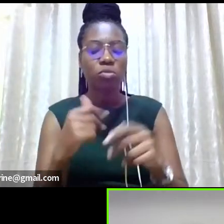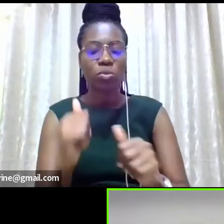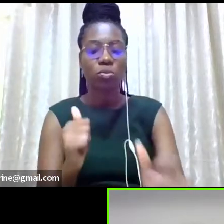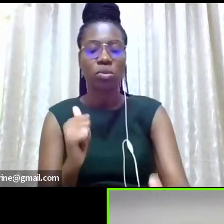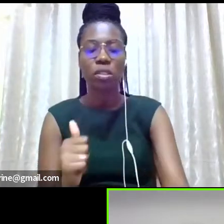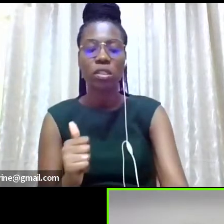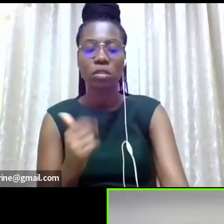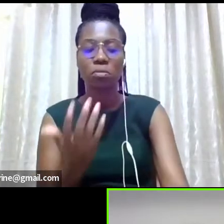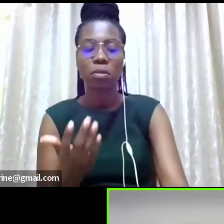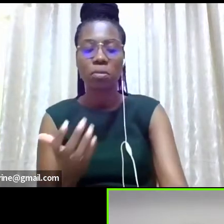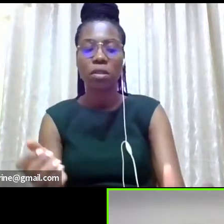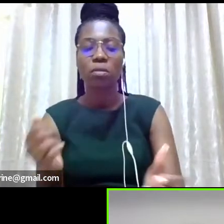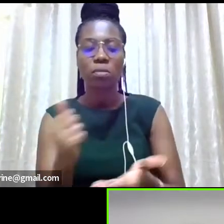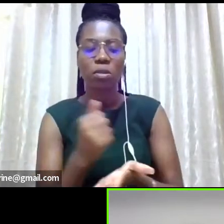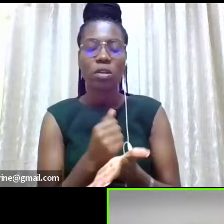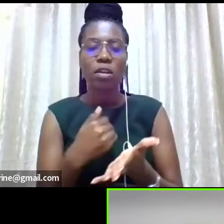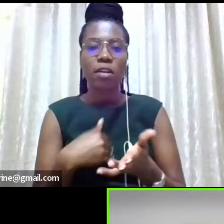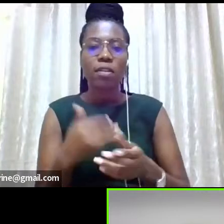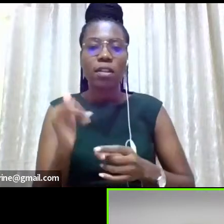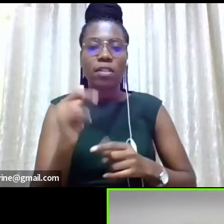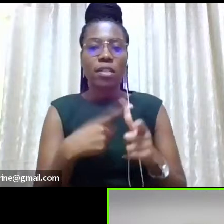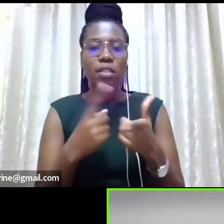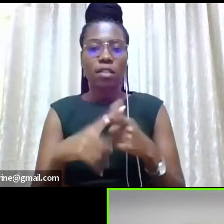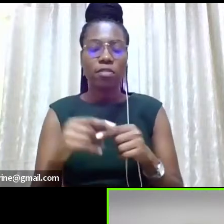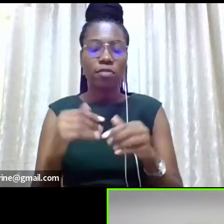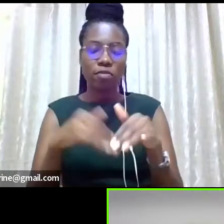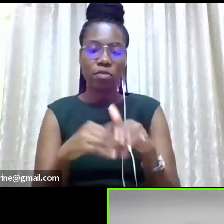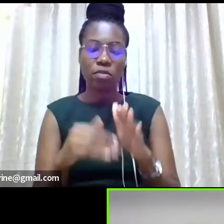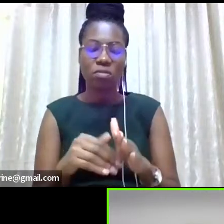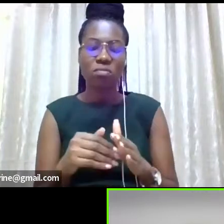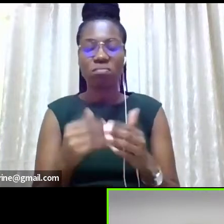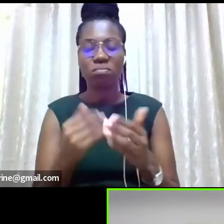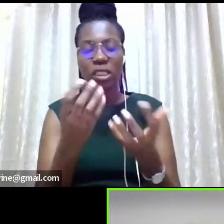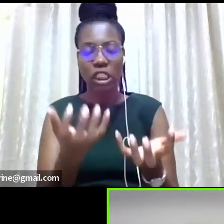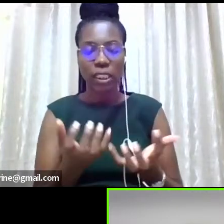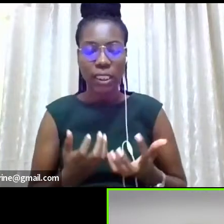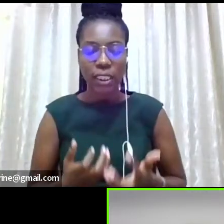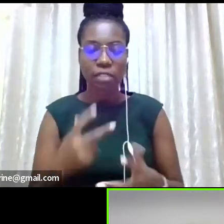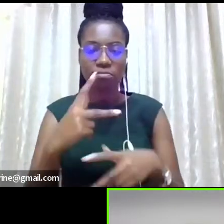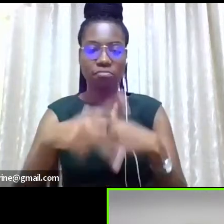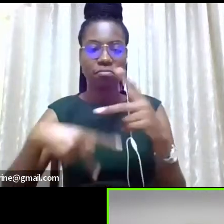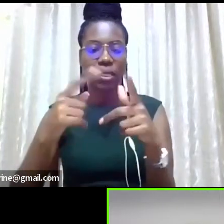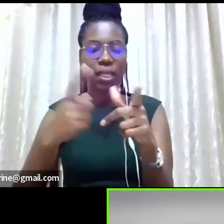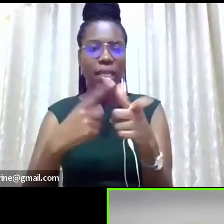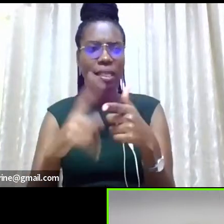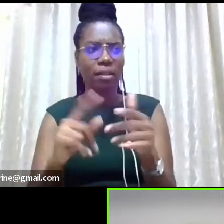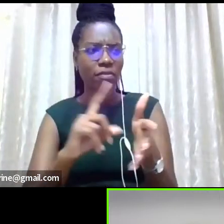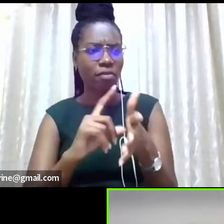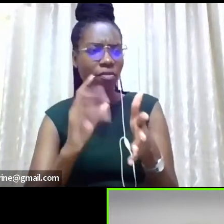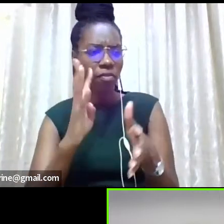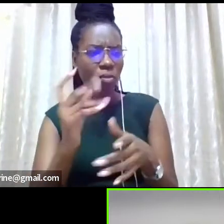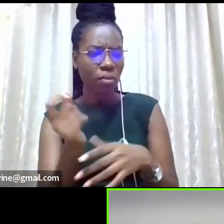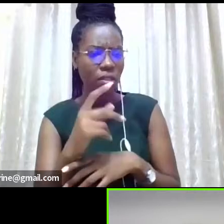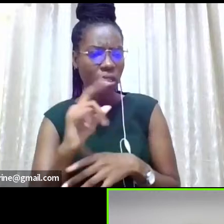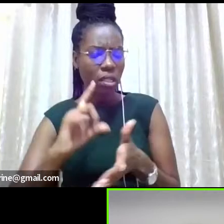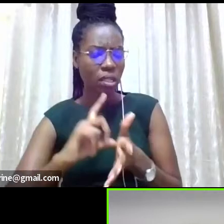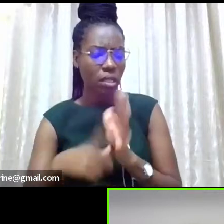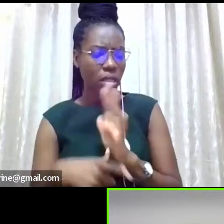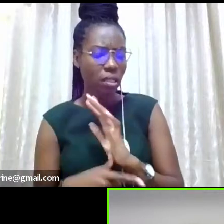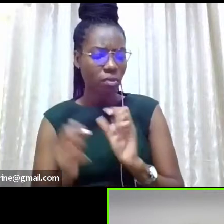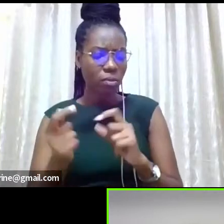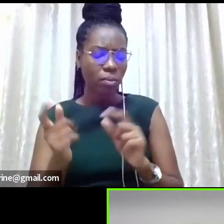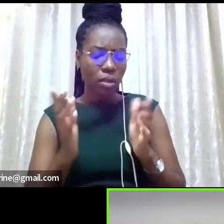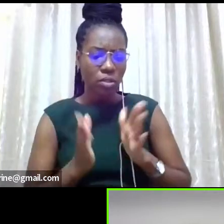himself from work? Then you follow the required procedures, but he doesn't respond. But later, after 4 months, he comes back and claims to be sick with